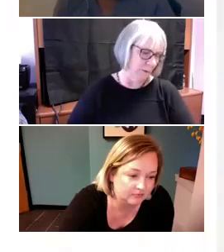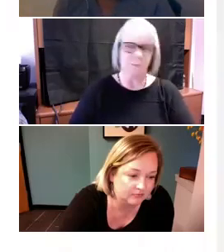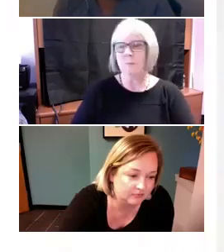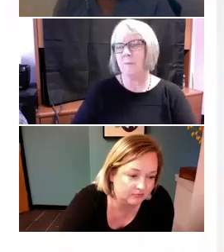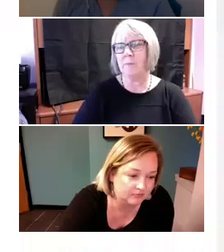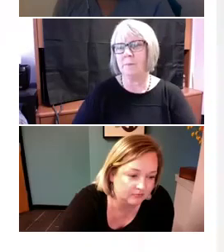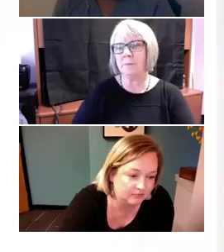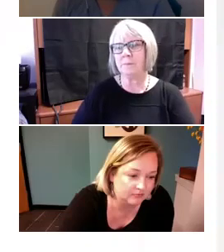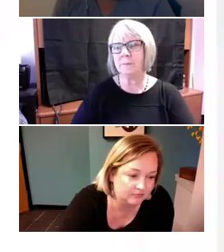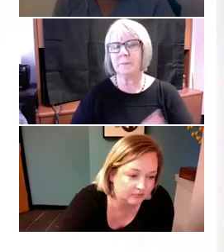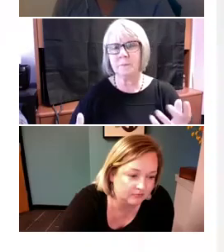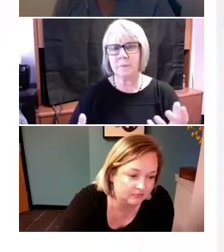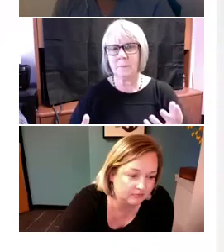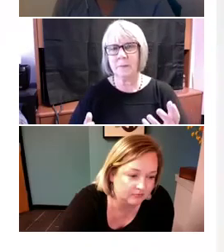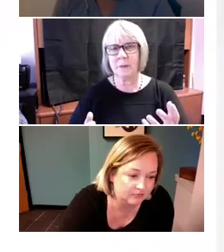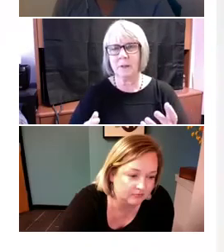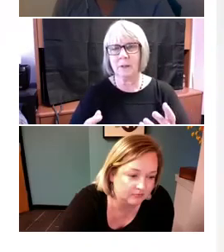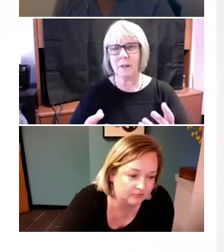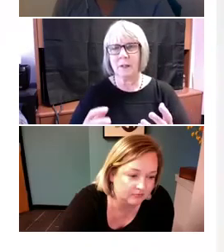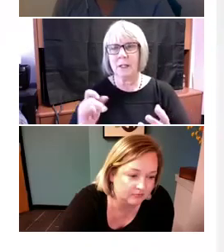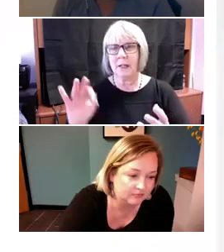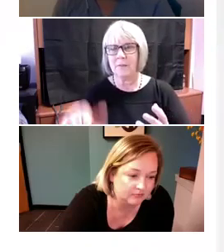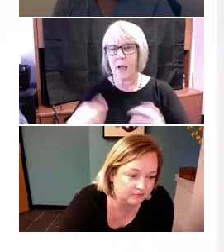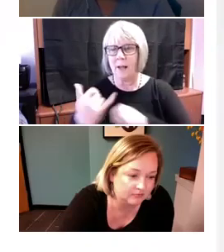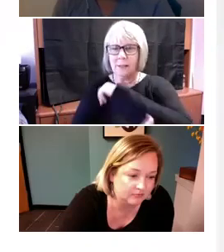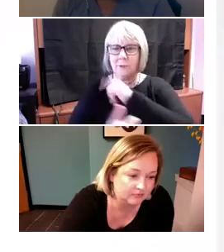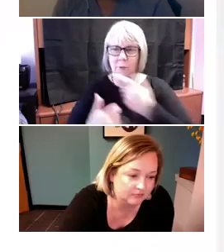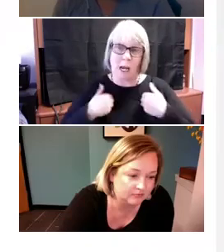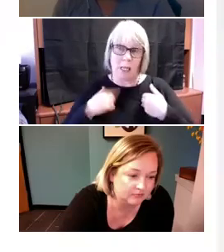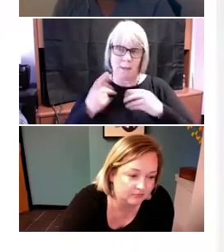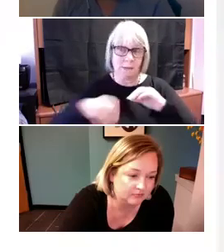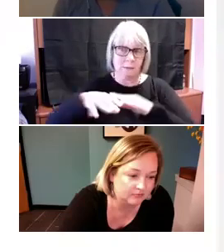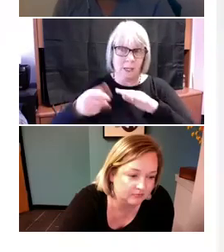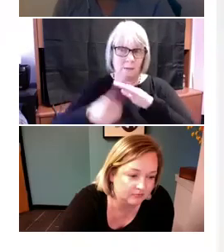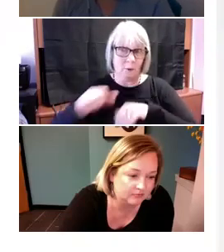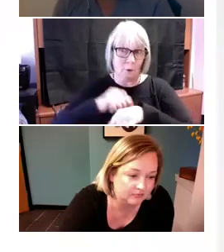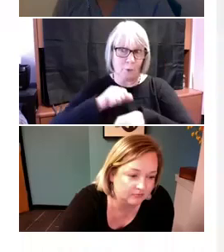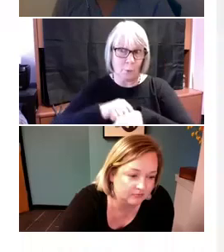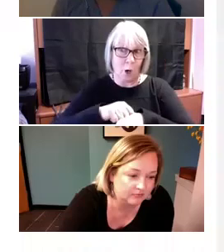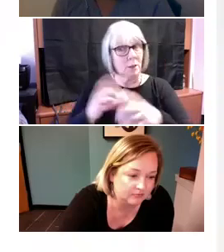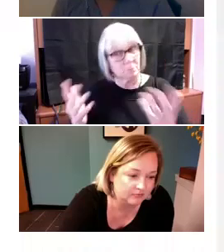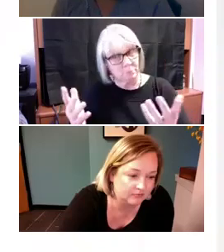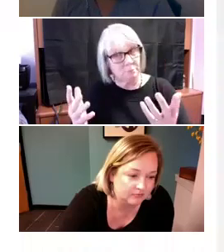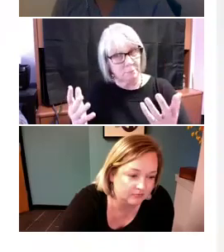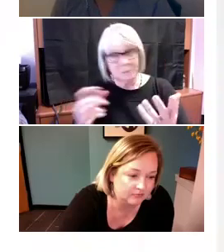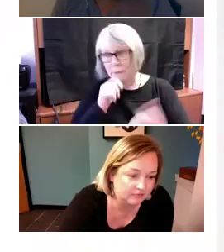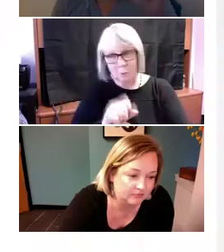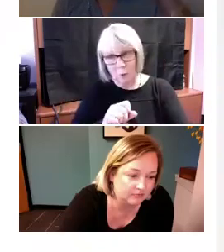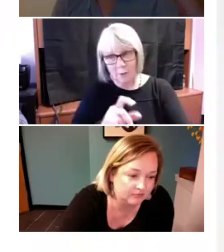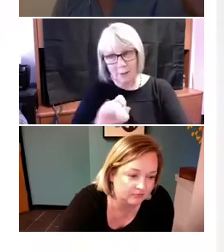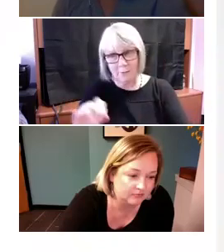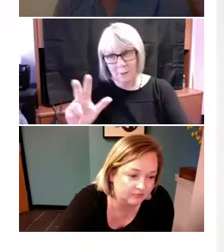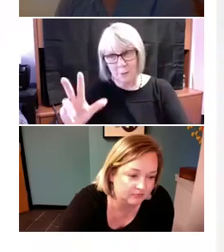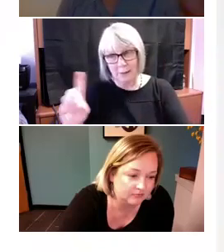Another country owns the land under the rock, tell that to Pakistan, that would help us a lot. If it's a 3D, is